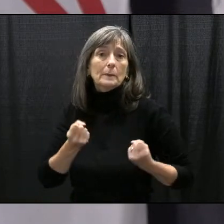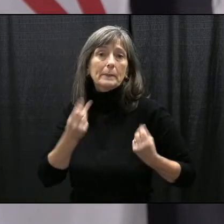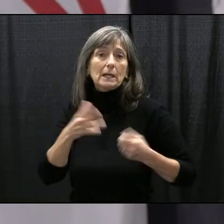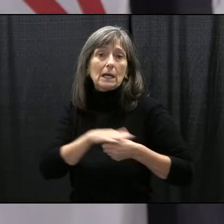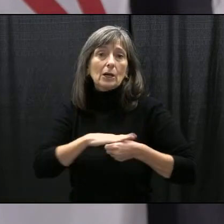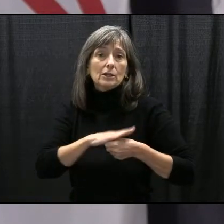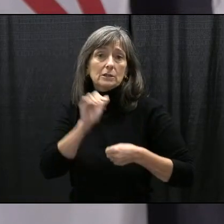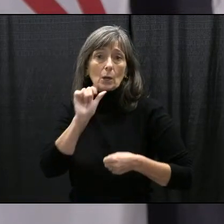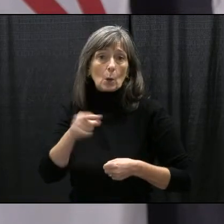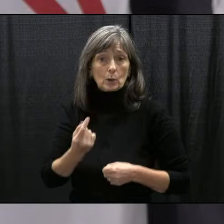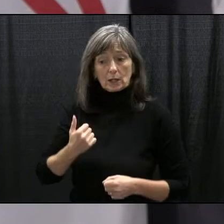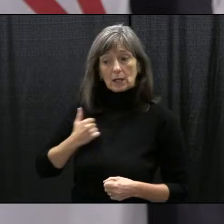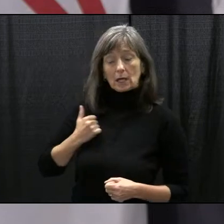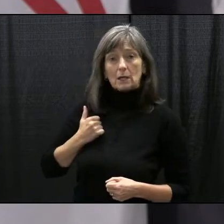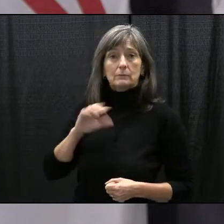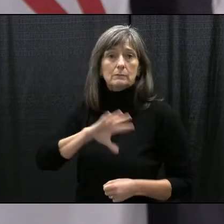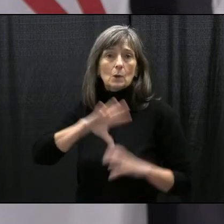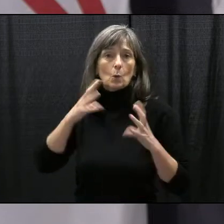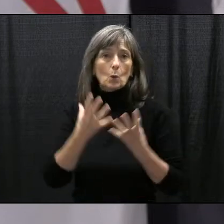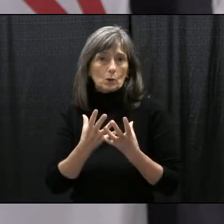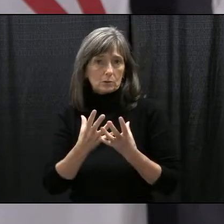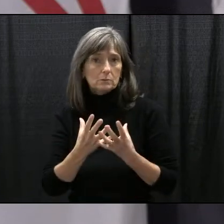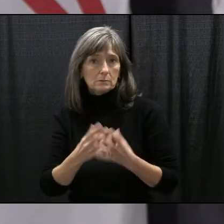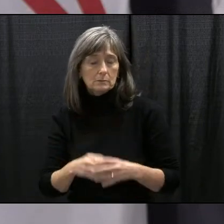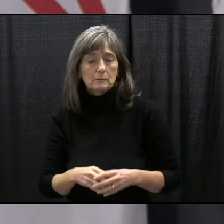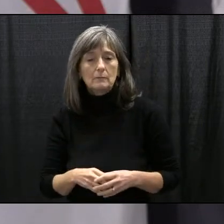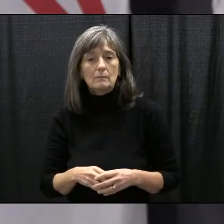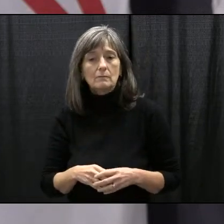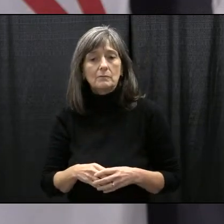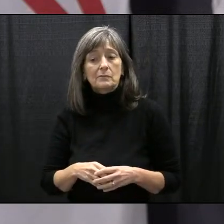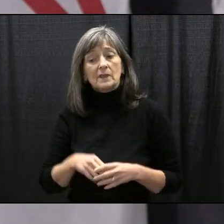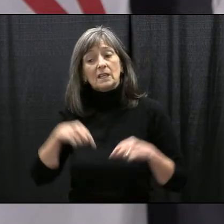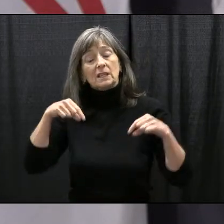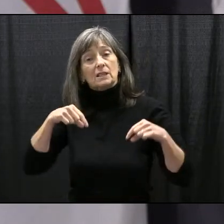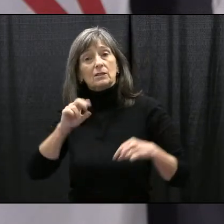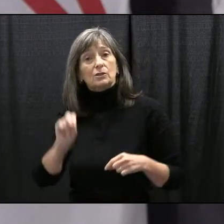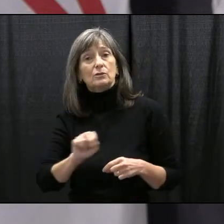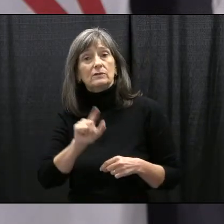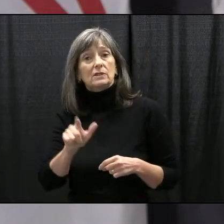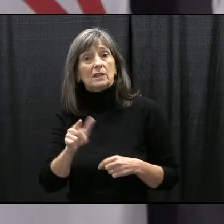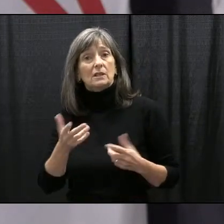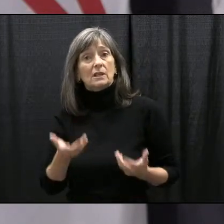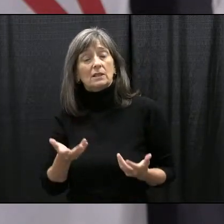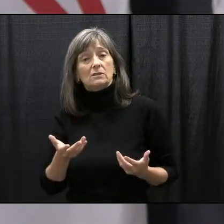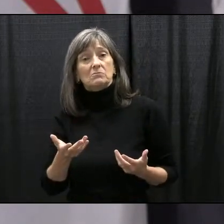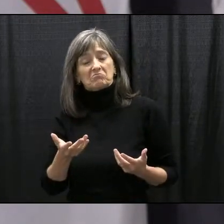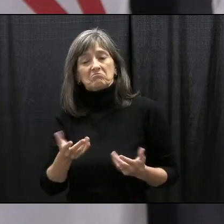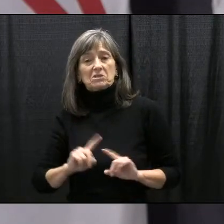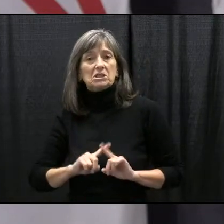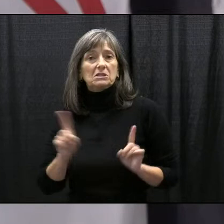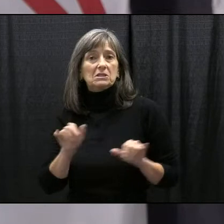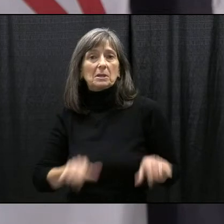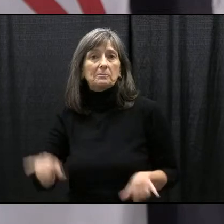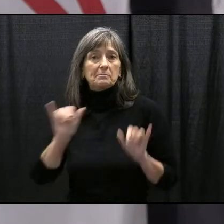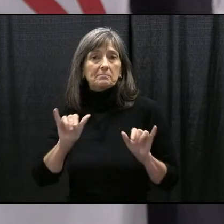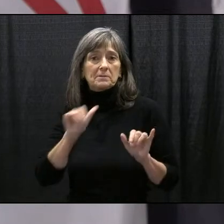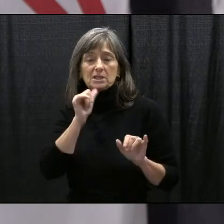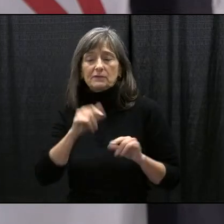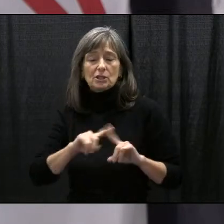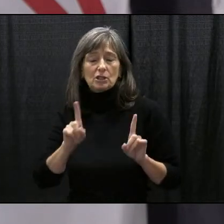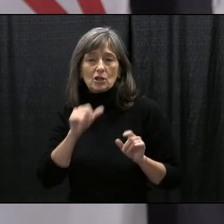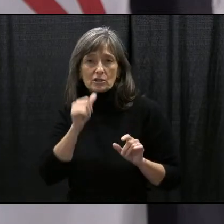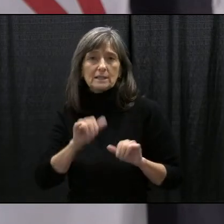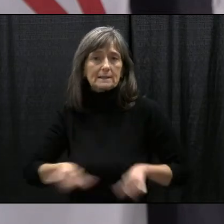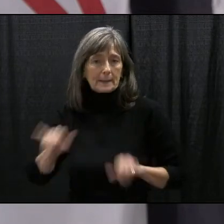jurisdictions, not only in Canada, but around the world. The situation here in Newfoundland and Labrador is no different. Over